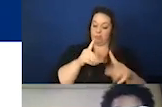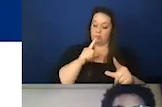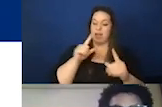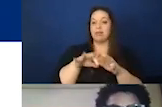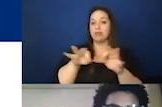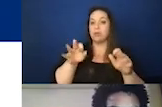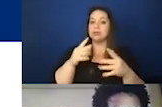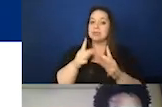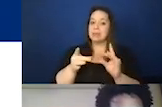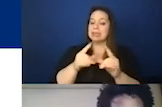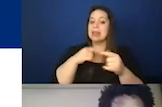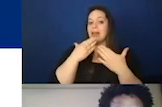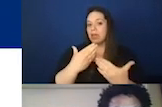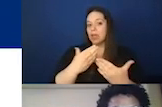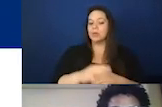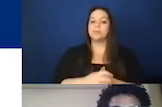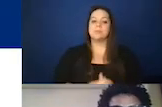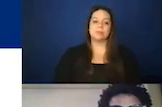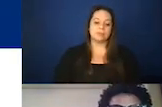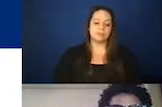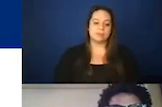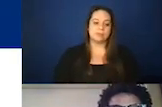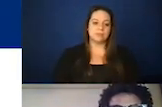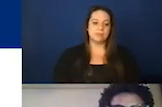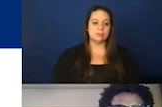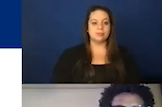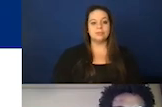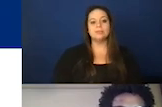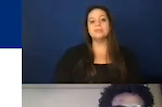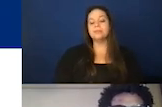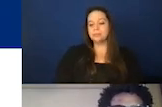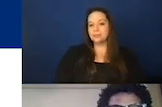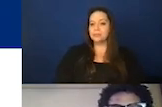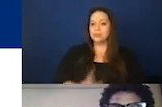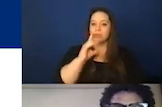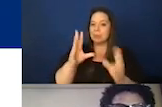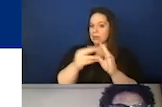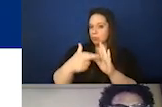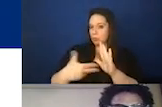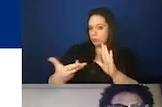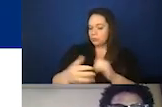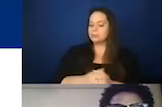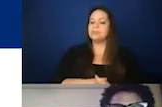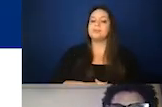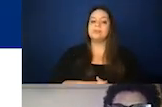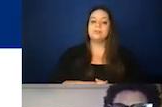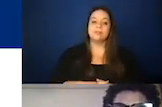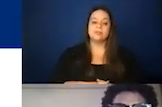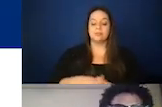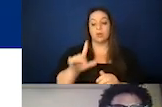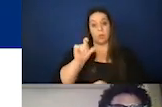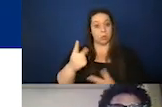you. Next slide, please. So housekeeping rules. To ask a question, please use the Q&A